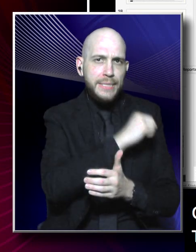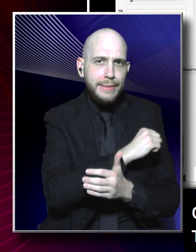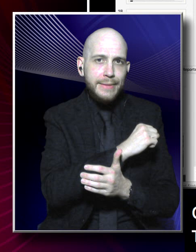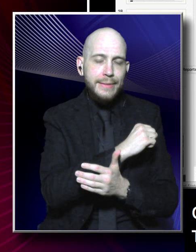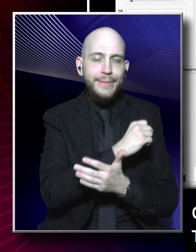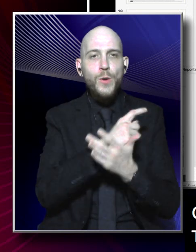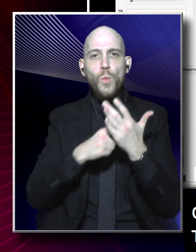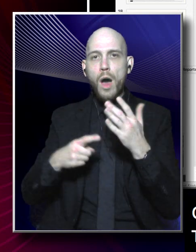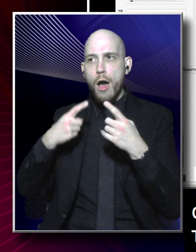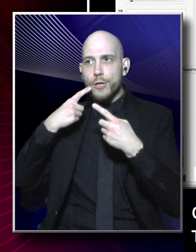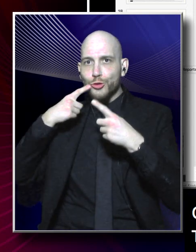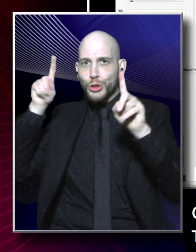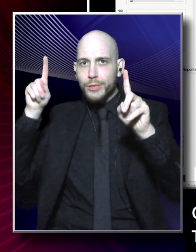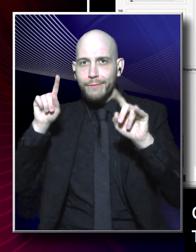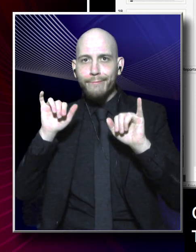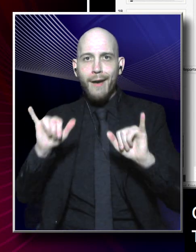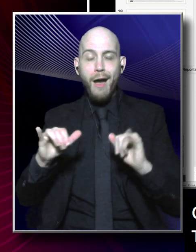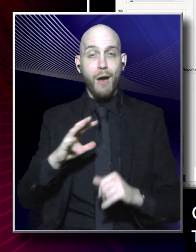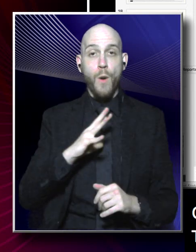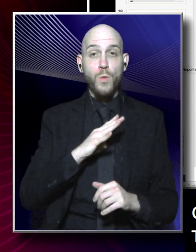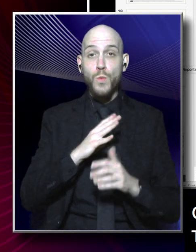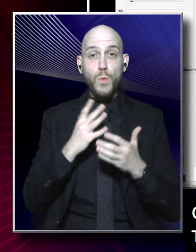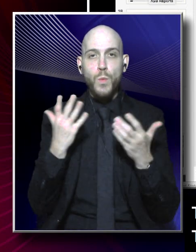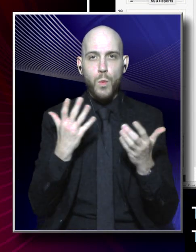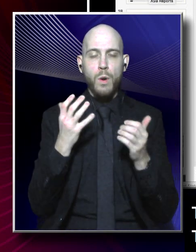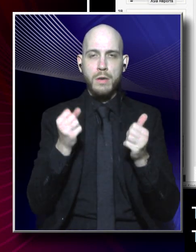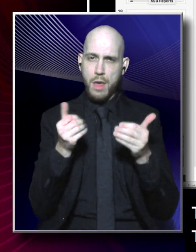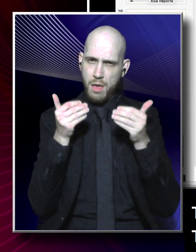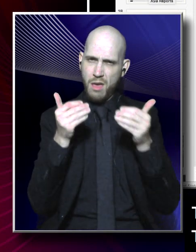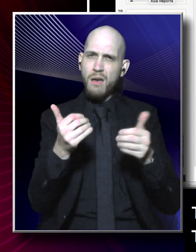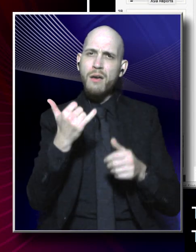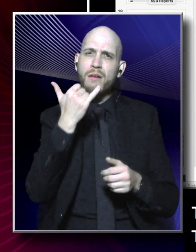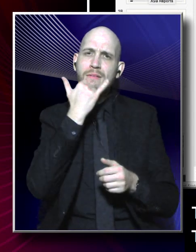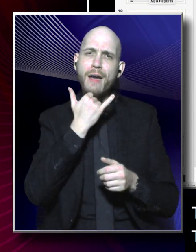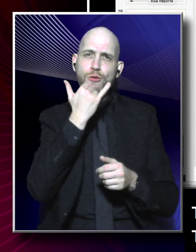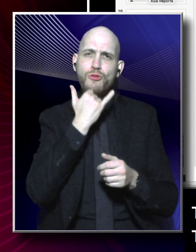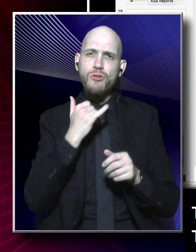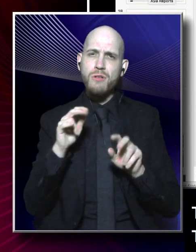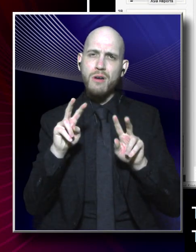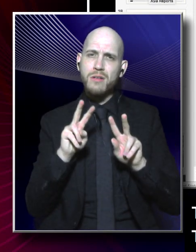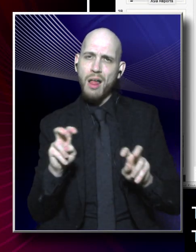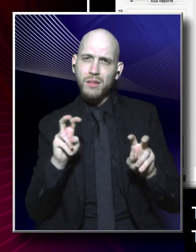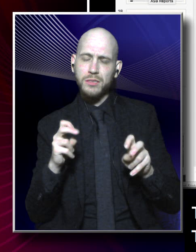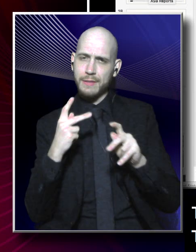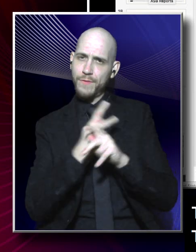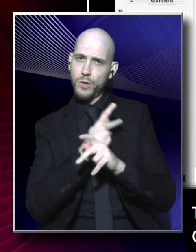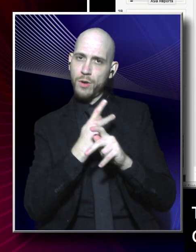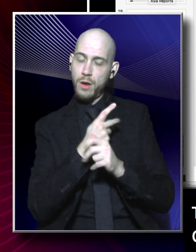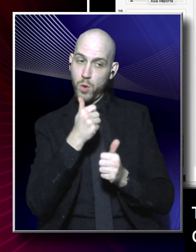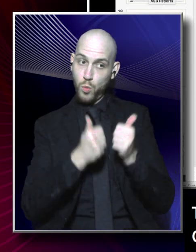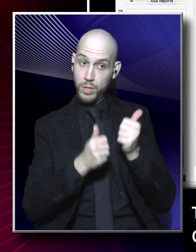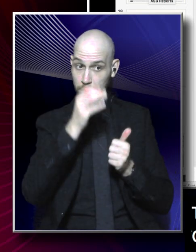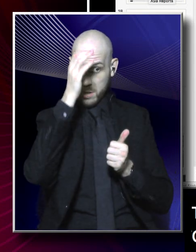teacher, you can do error analysis to really see what concepts your class knows and which concepts you might have to